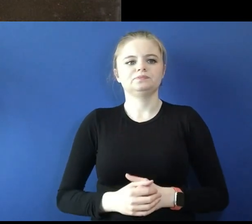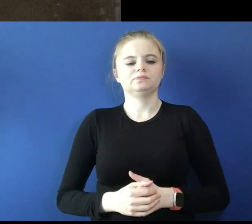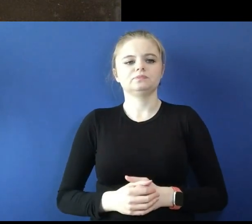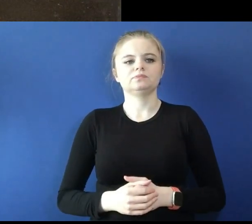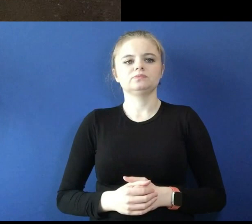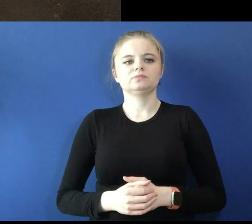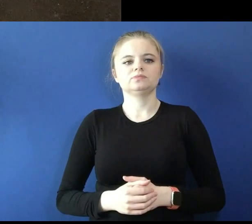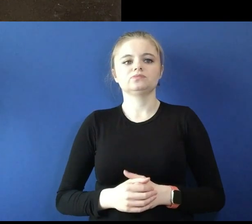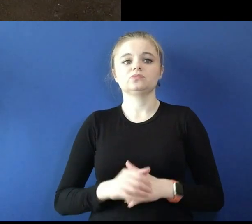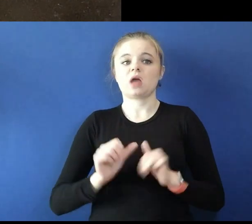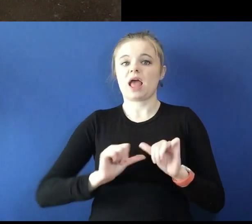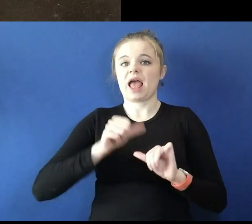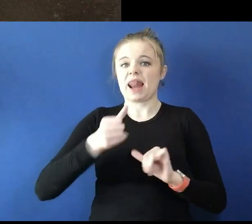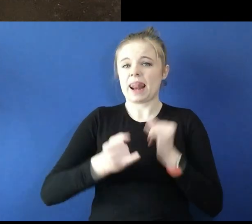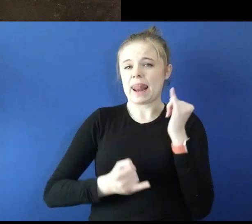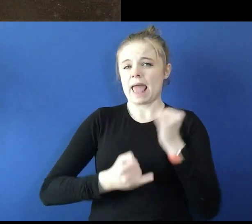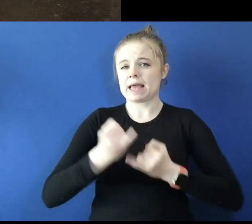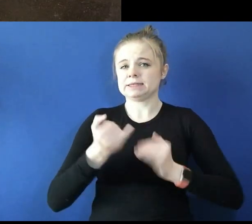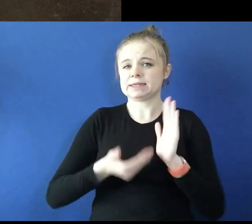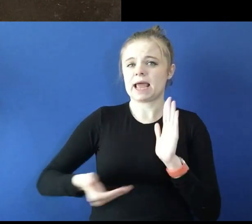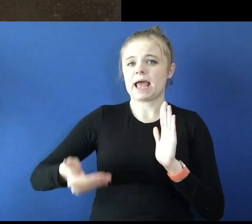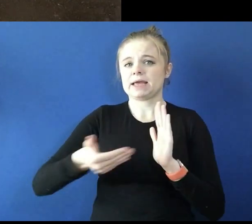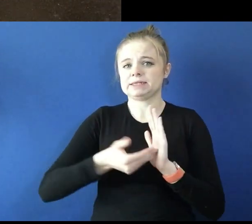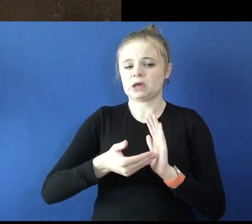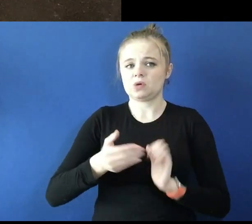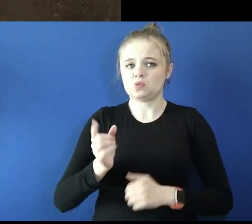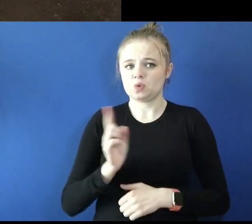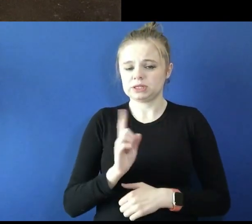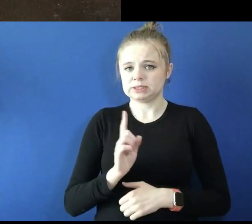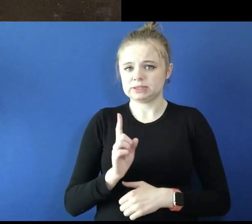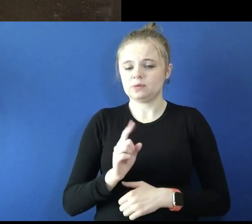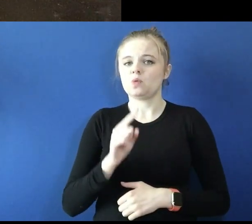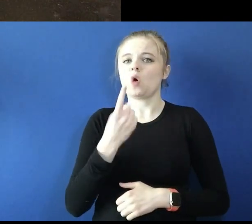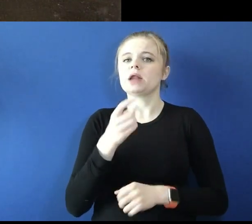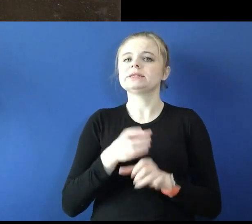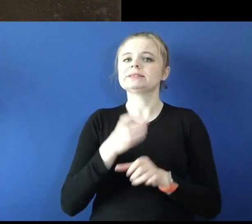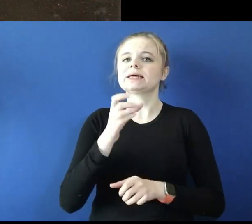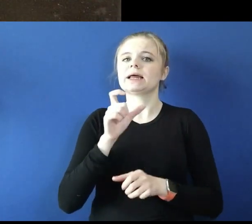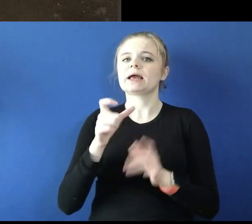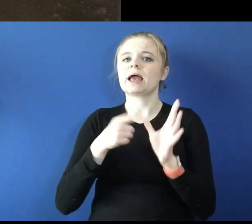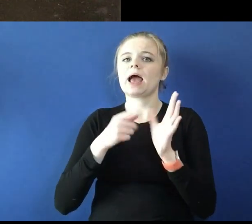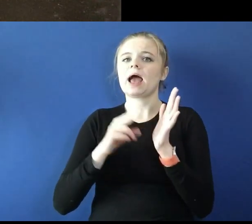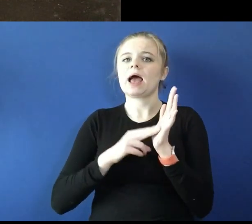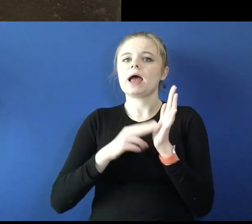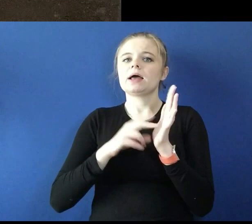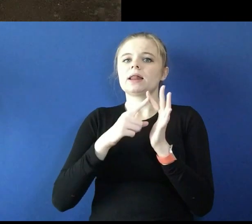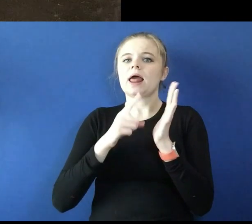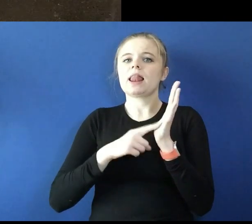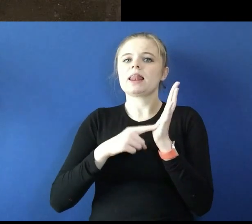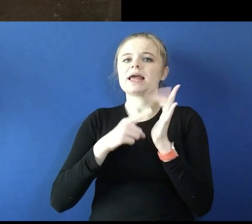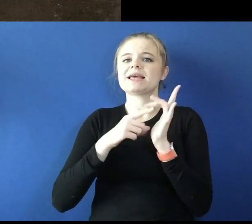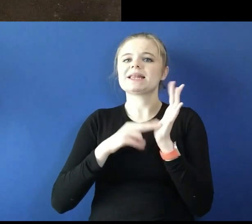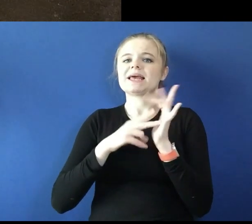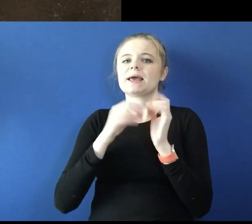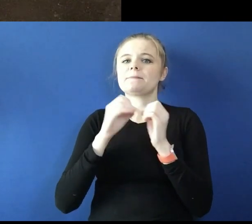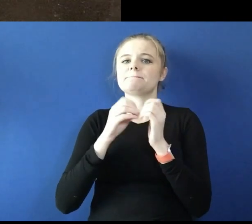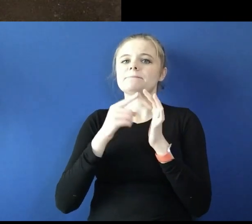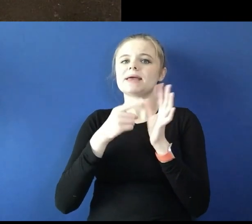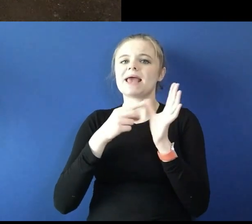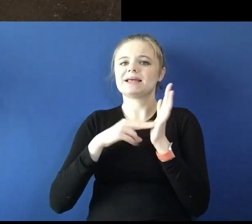and then the last thing to go in here is a tin of cannelloni beans that has been drained.